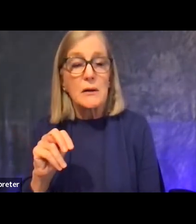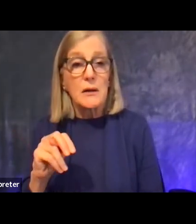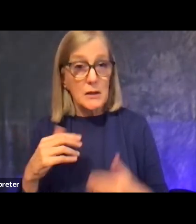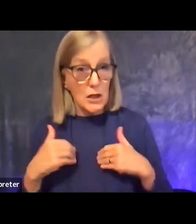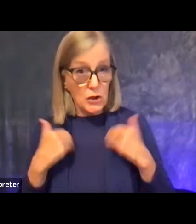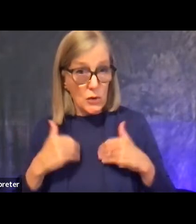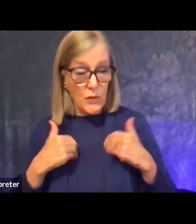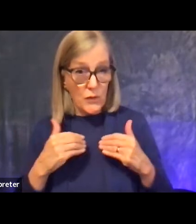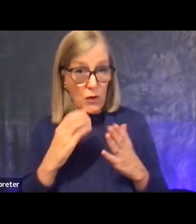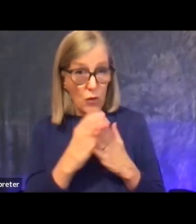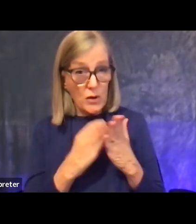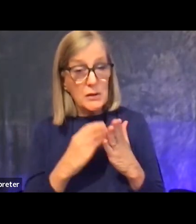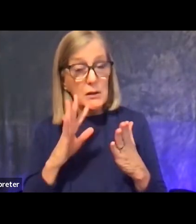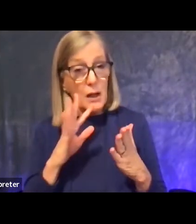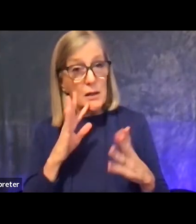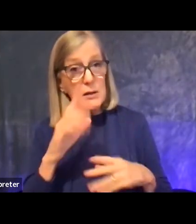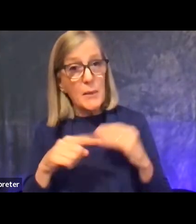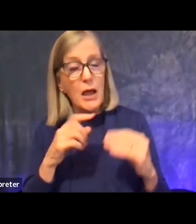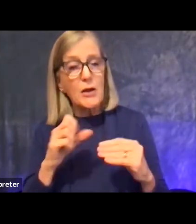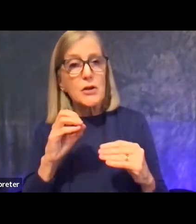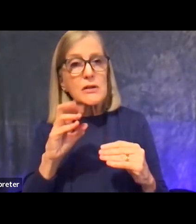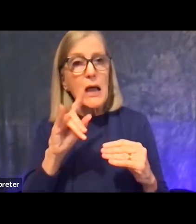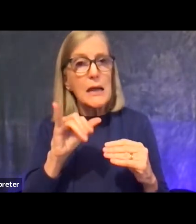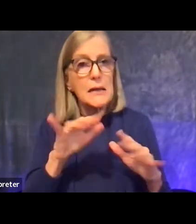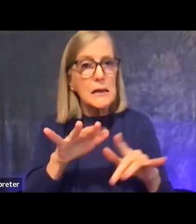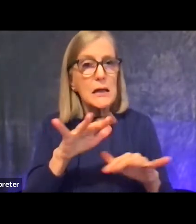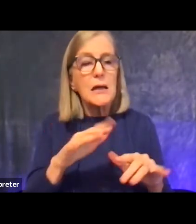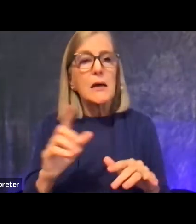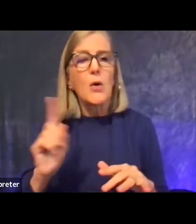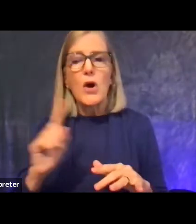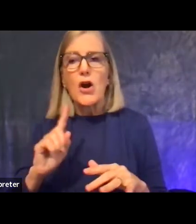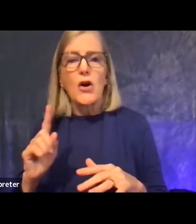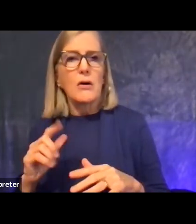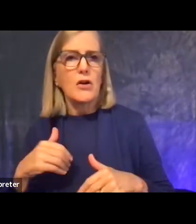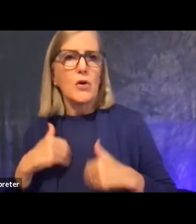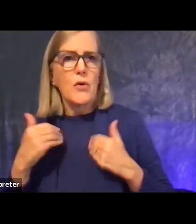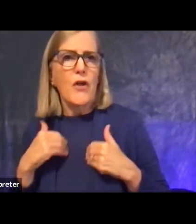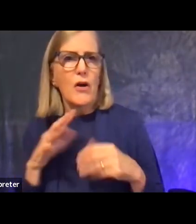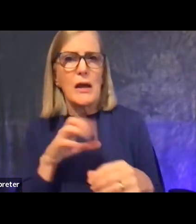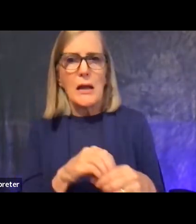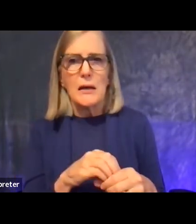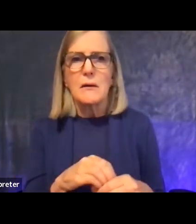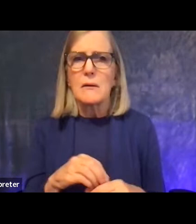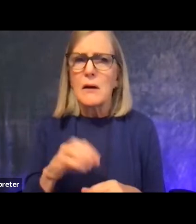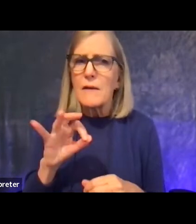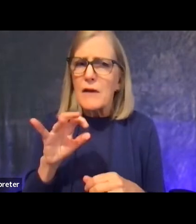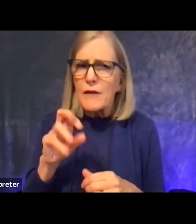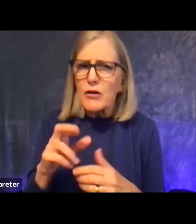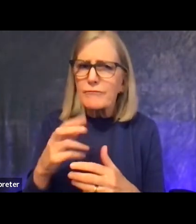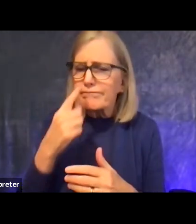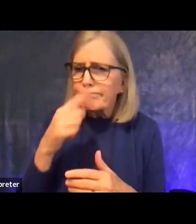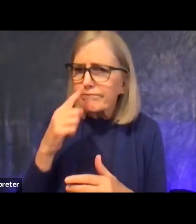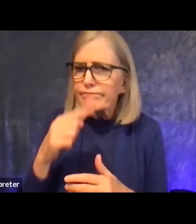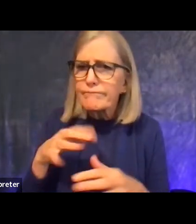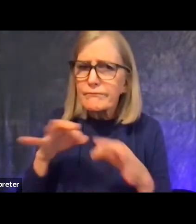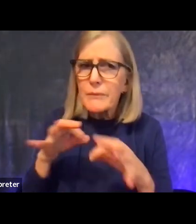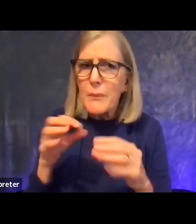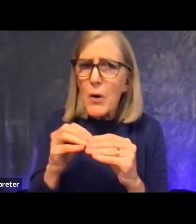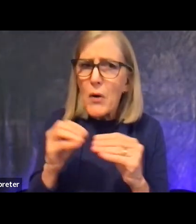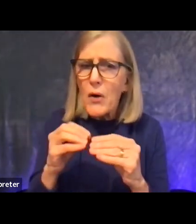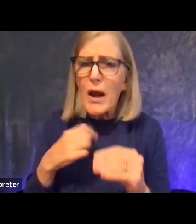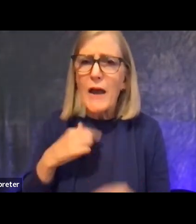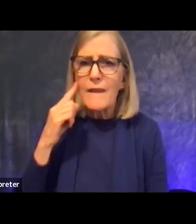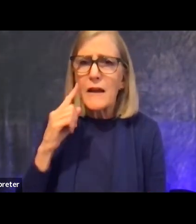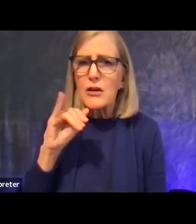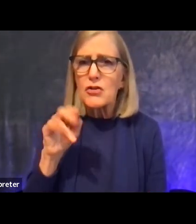about things in society in which the youth are staying in? Faber, if you can give me a little bit of clarification, I'm sure Jessica would be really happy to